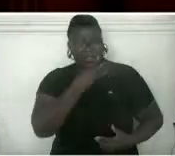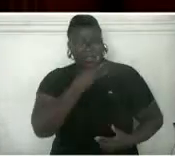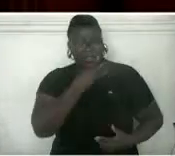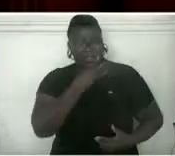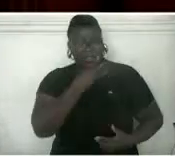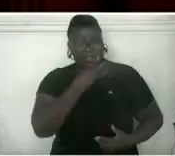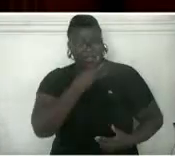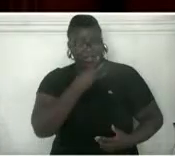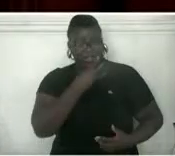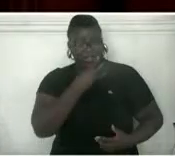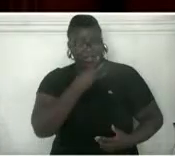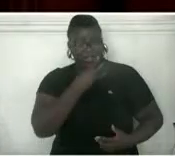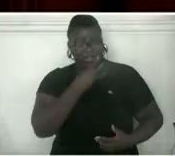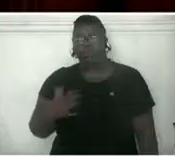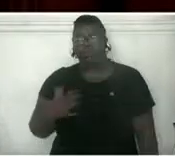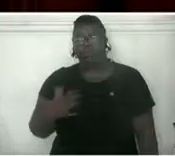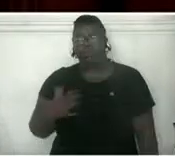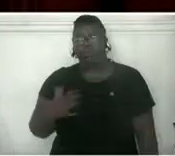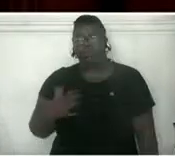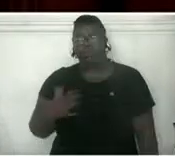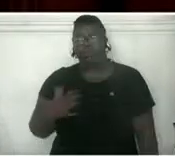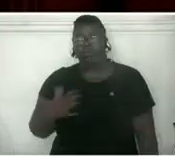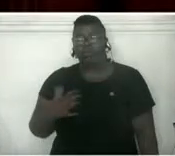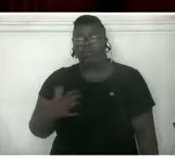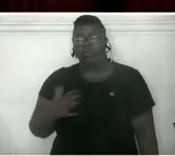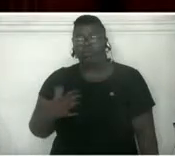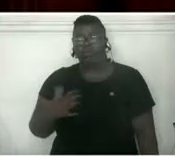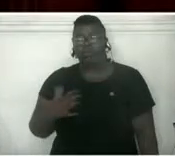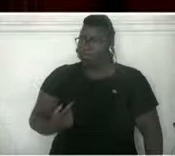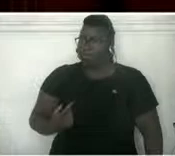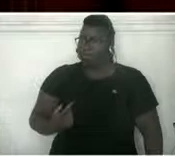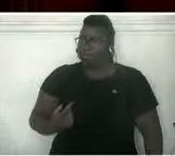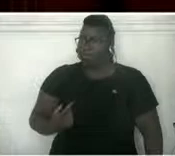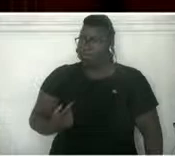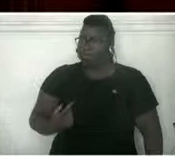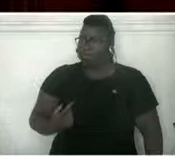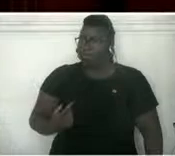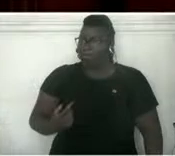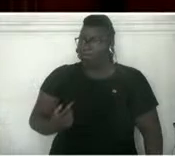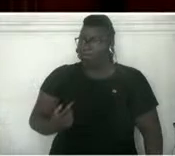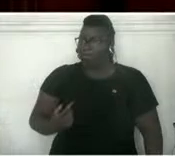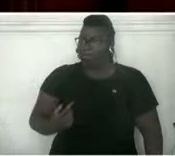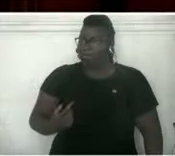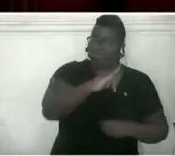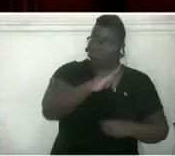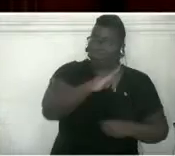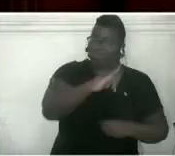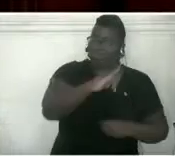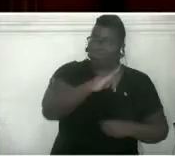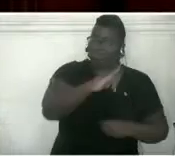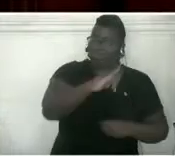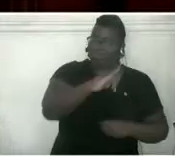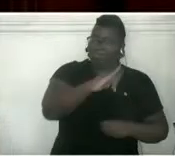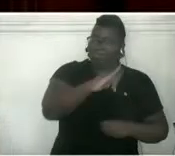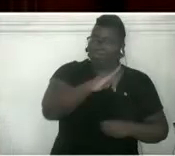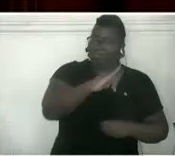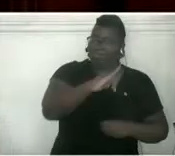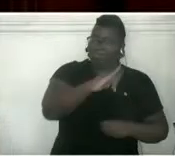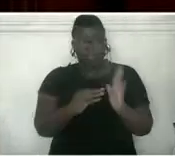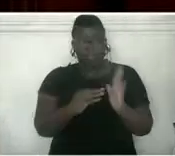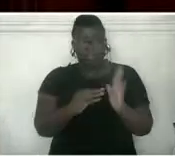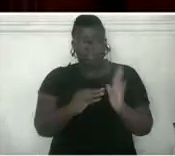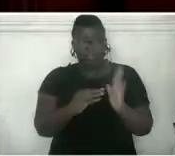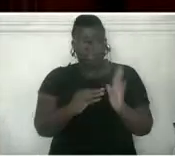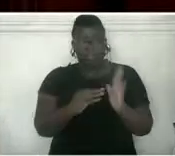to imagine myself as a qualified pilot. After finishing matric, I was awarded a